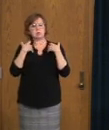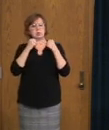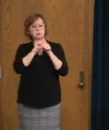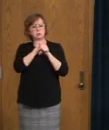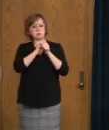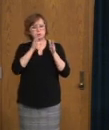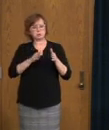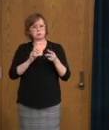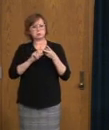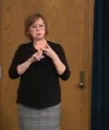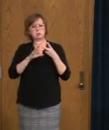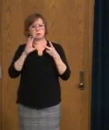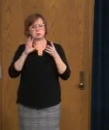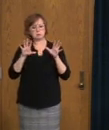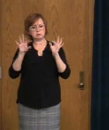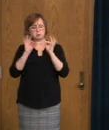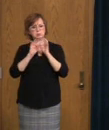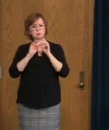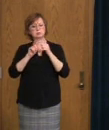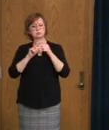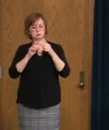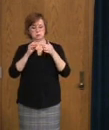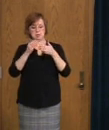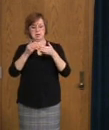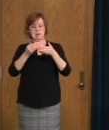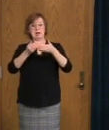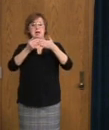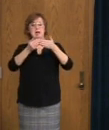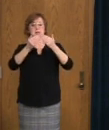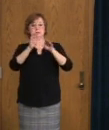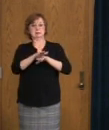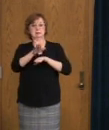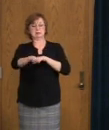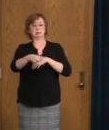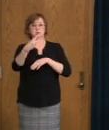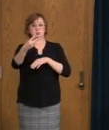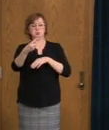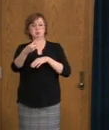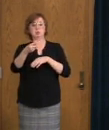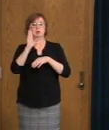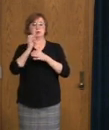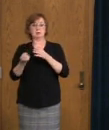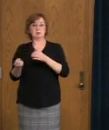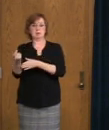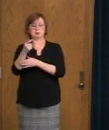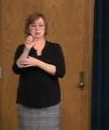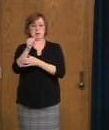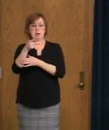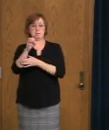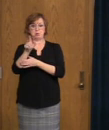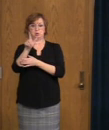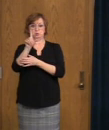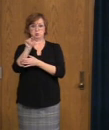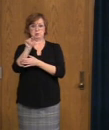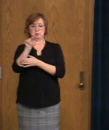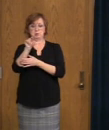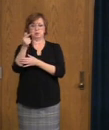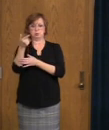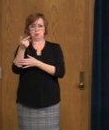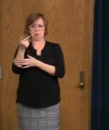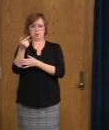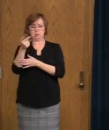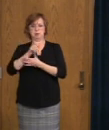immunizations of the general population, which is phase 2 of the rollout, is tentatively targeted for April of 2021. The